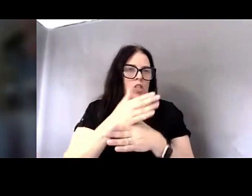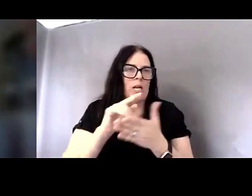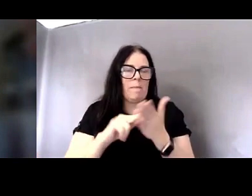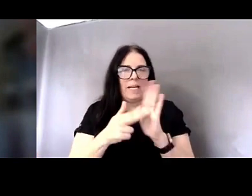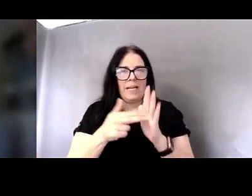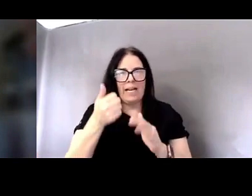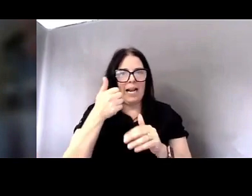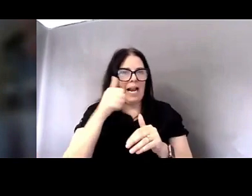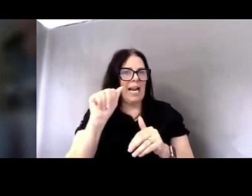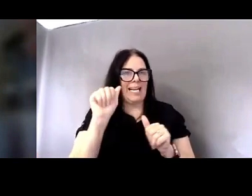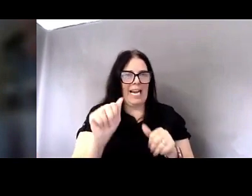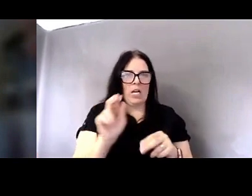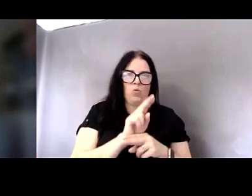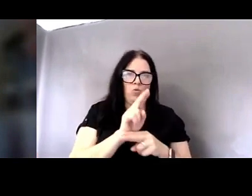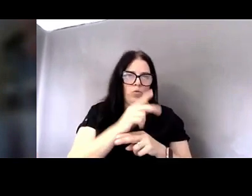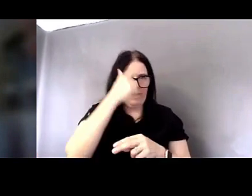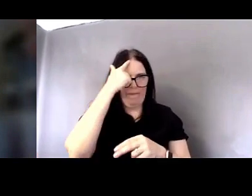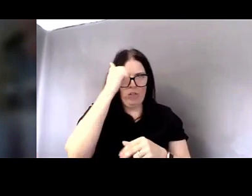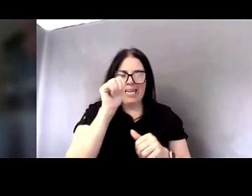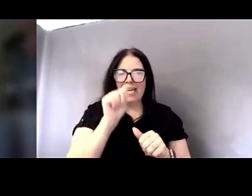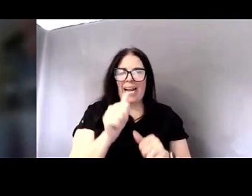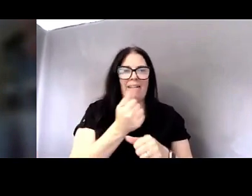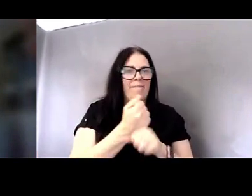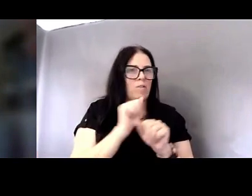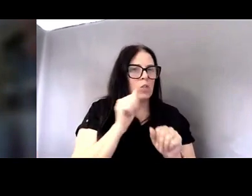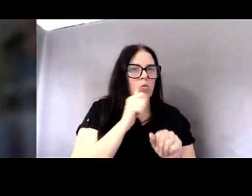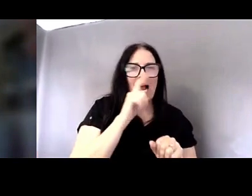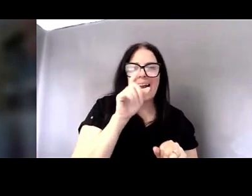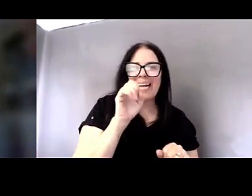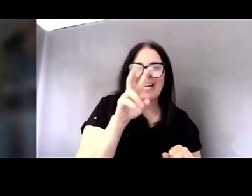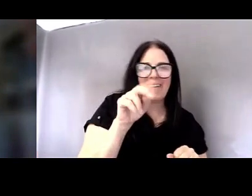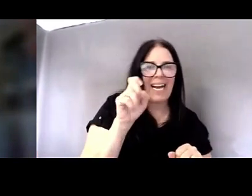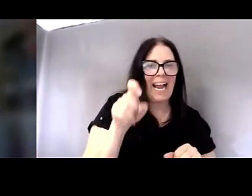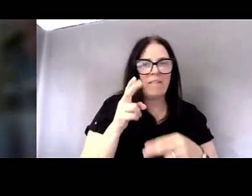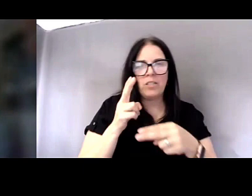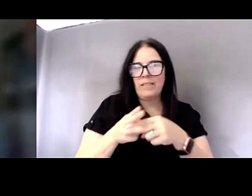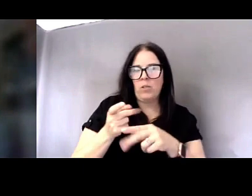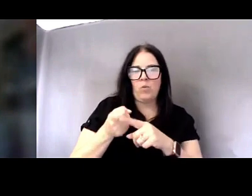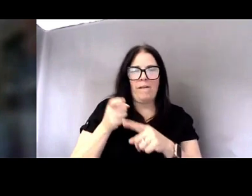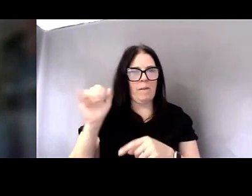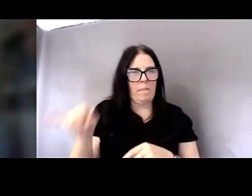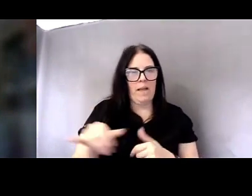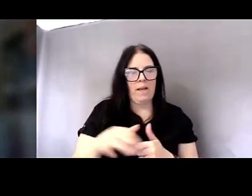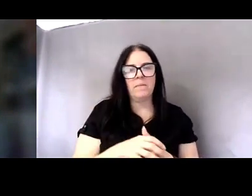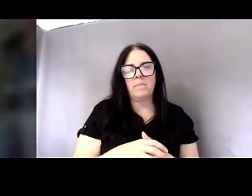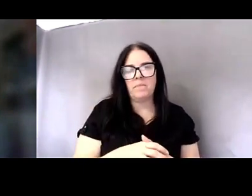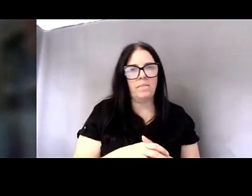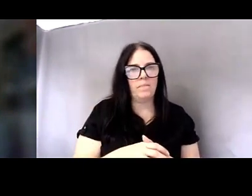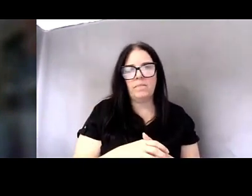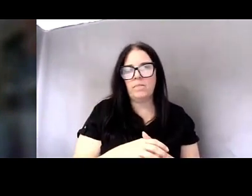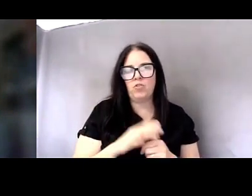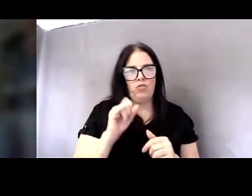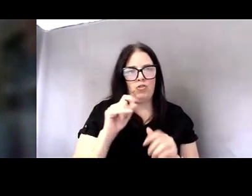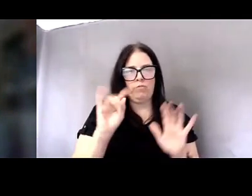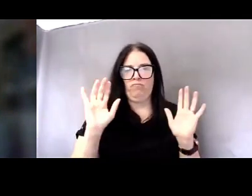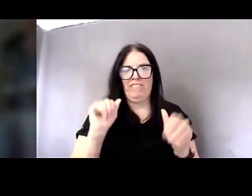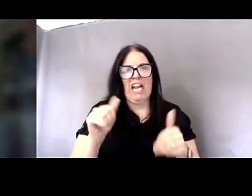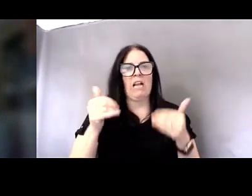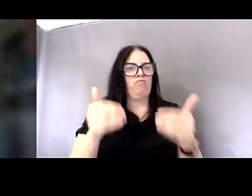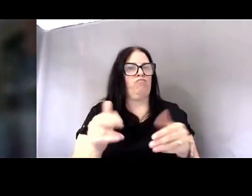that you can use it freely, can be used freely. You don't even have to provide attribution. You don't have to provide any credit for